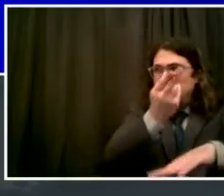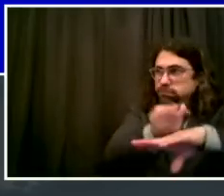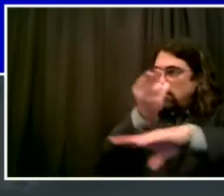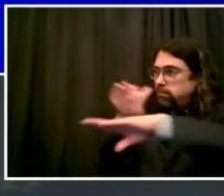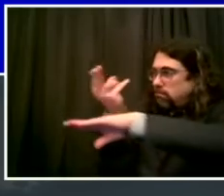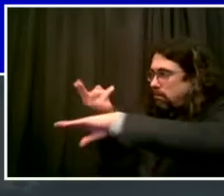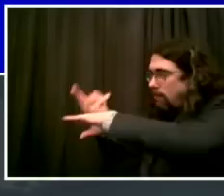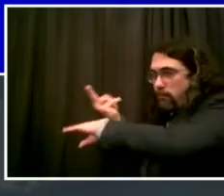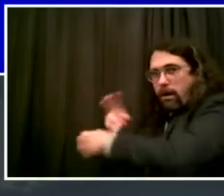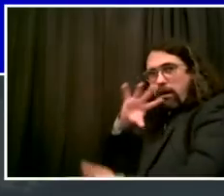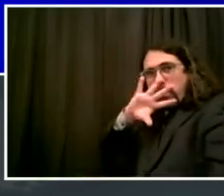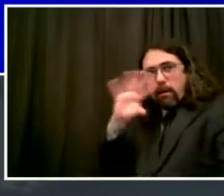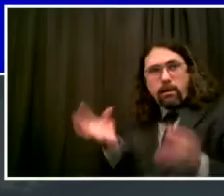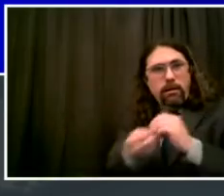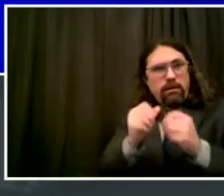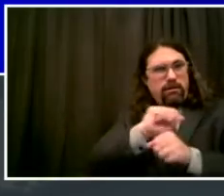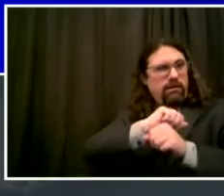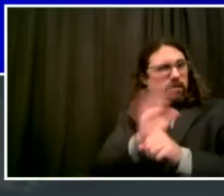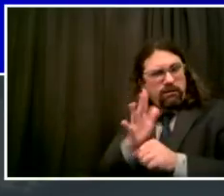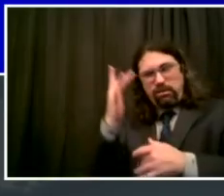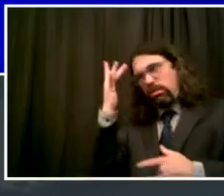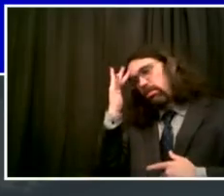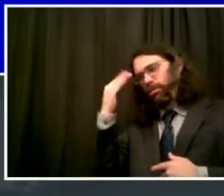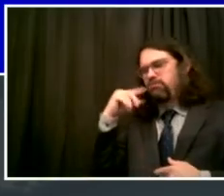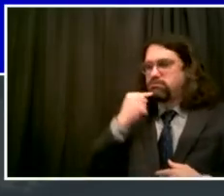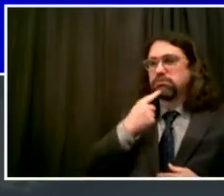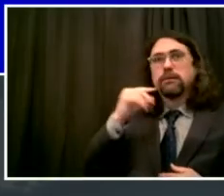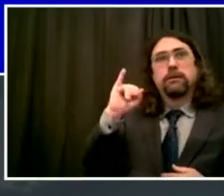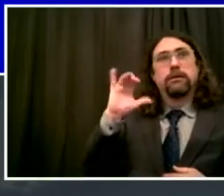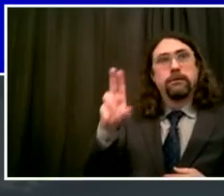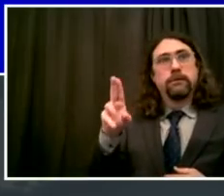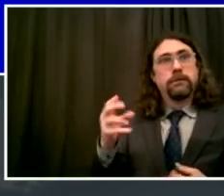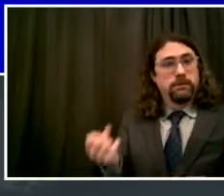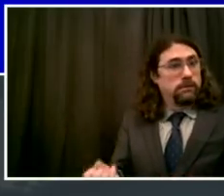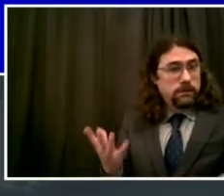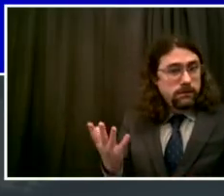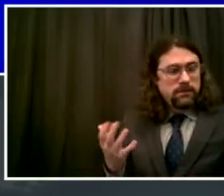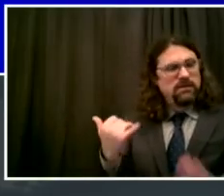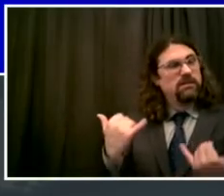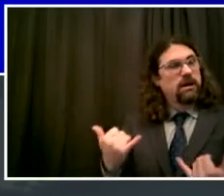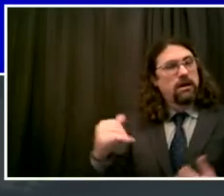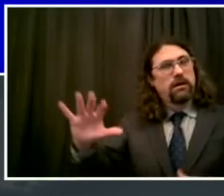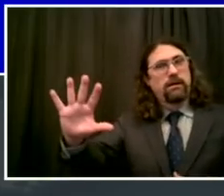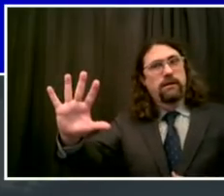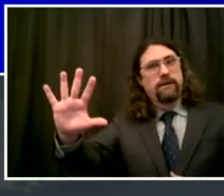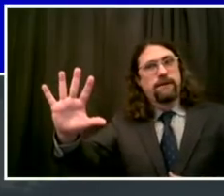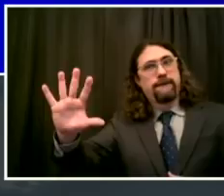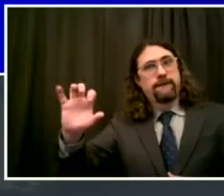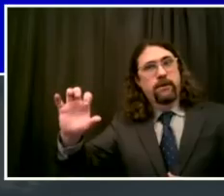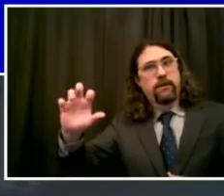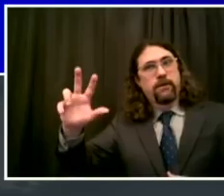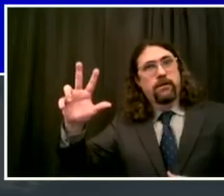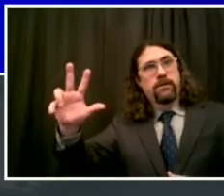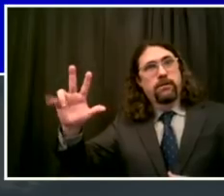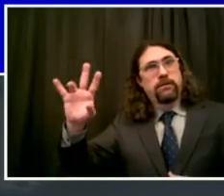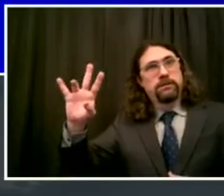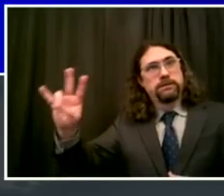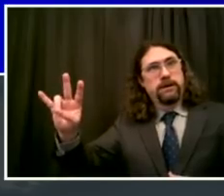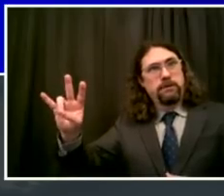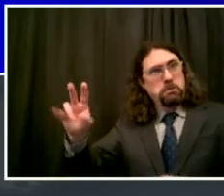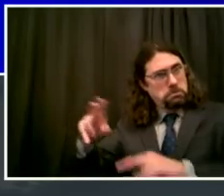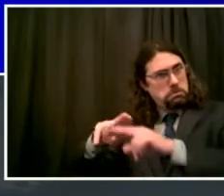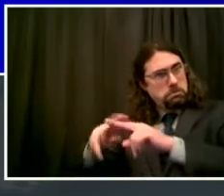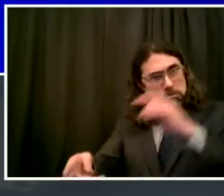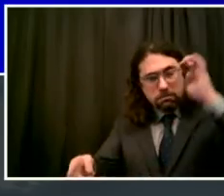537, but it's still down. And that is progress. And the percentage of people tested positive for COVID-19 citywide